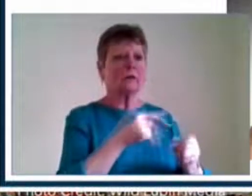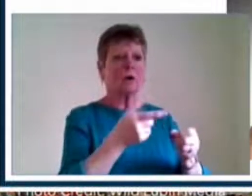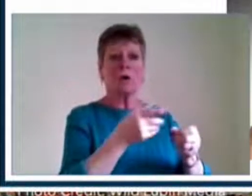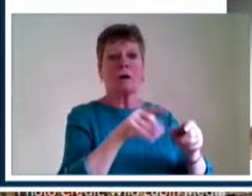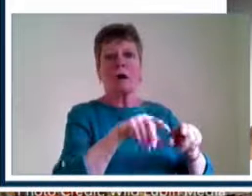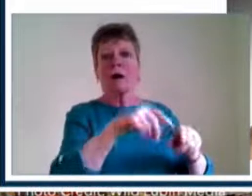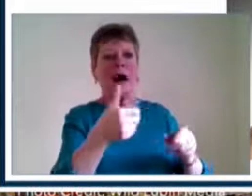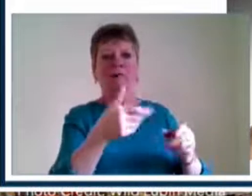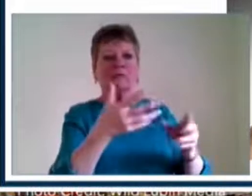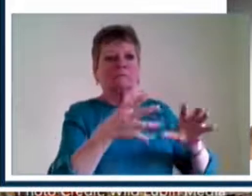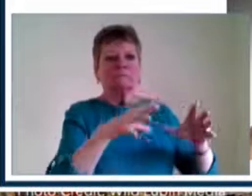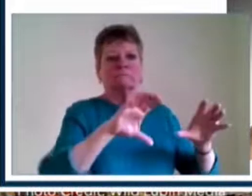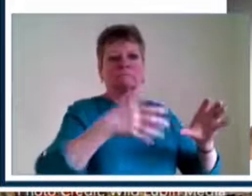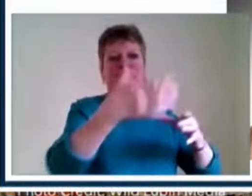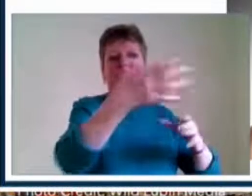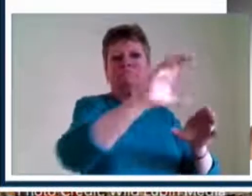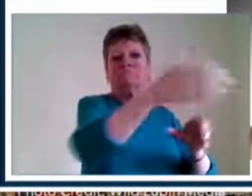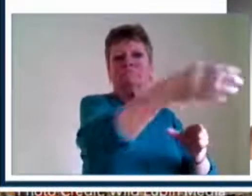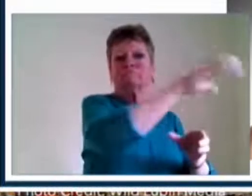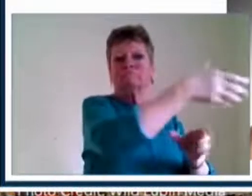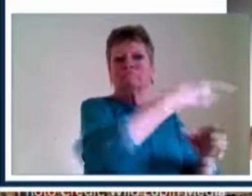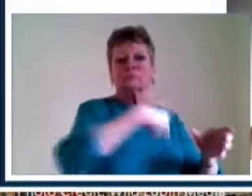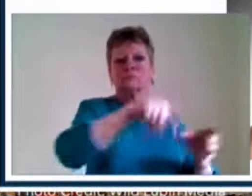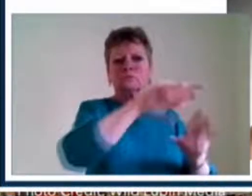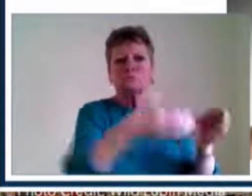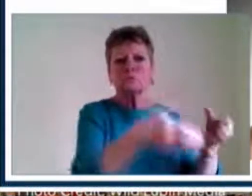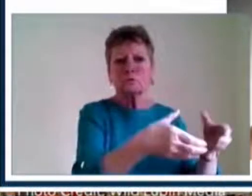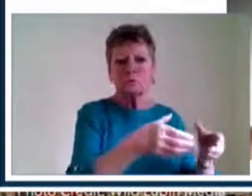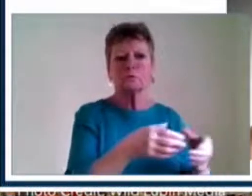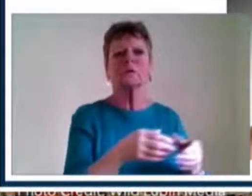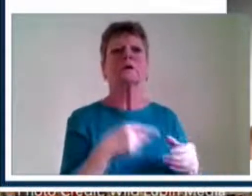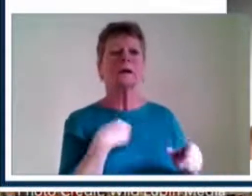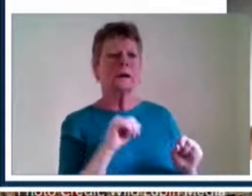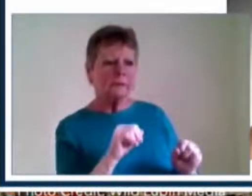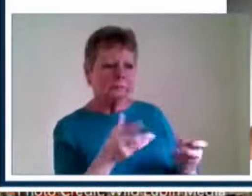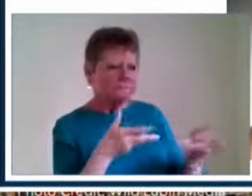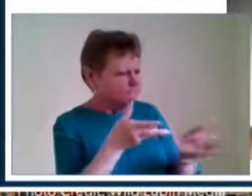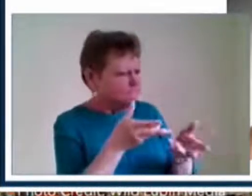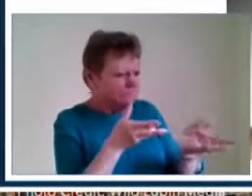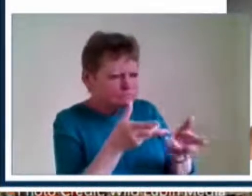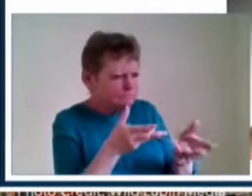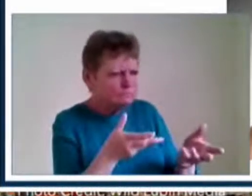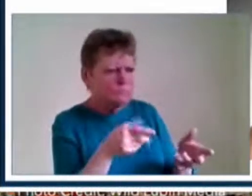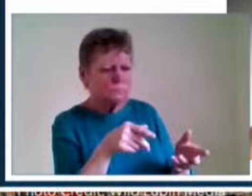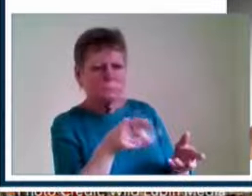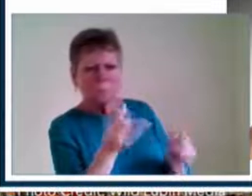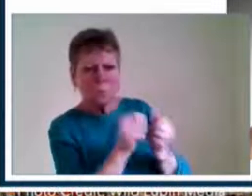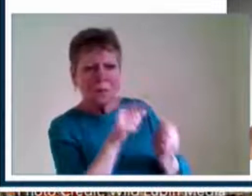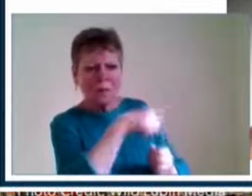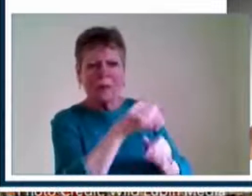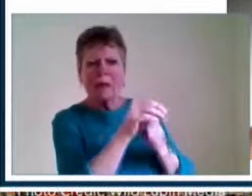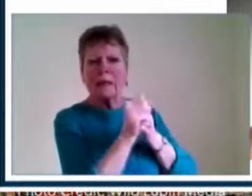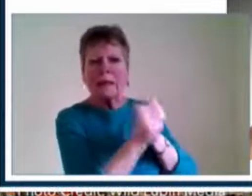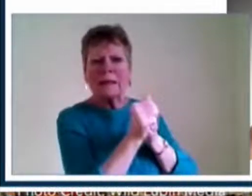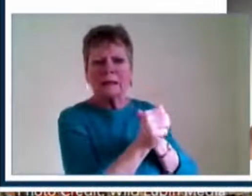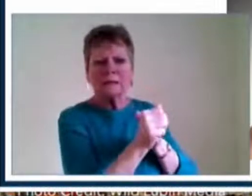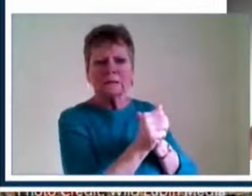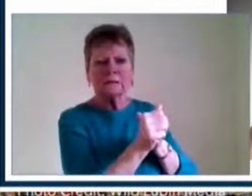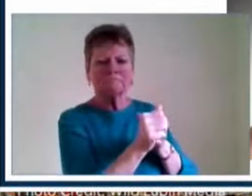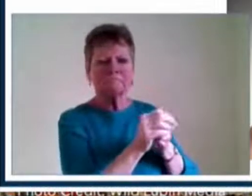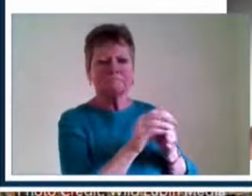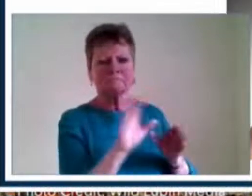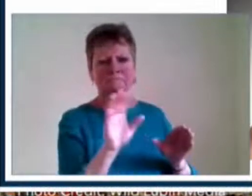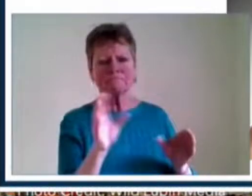overall population from a community perspective, and then we will work closely with those community leaders because you have to. It's